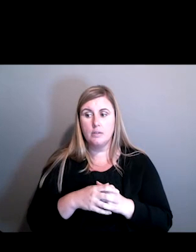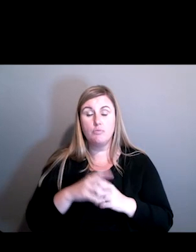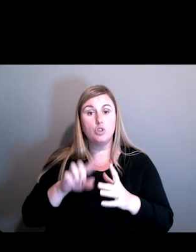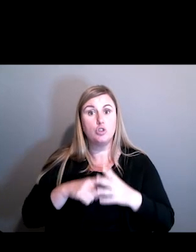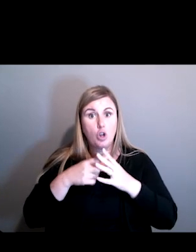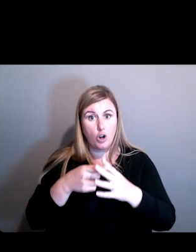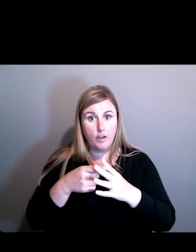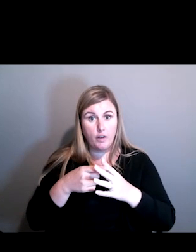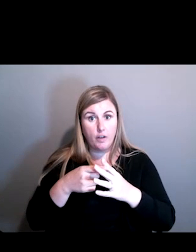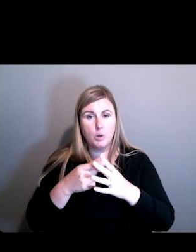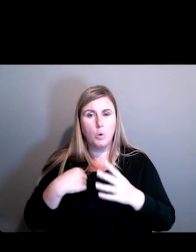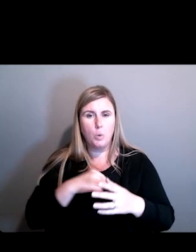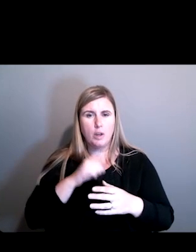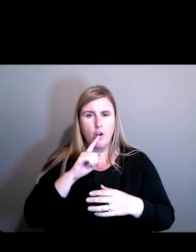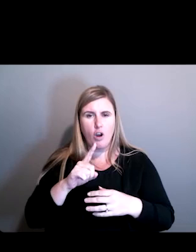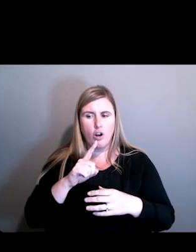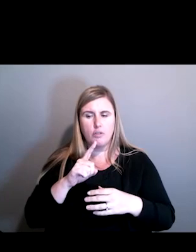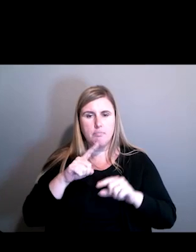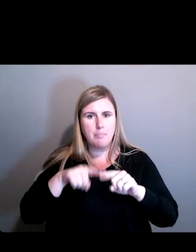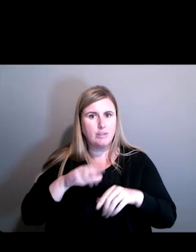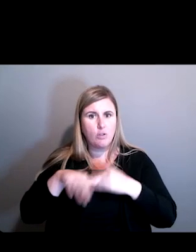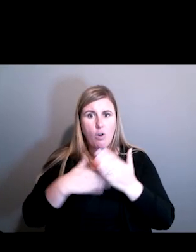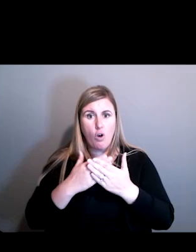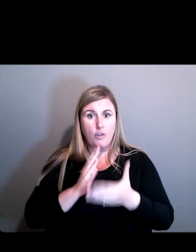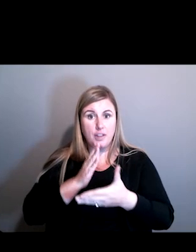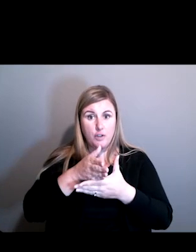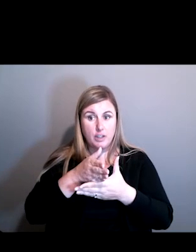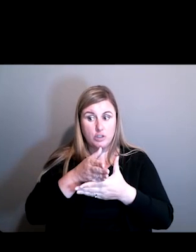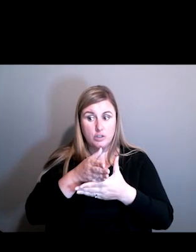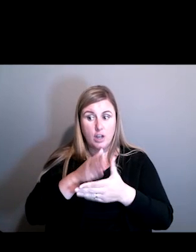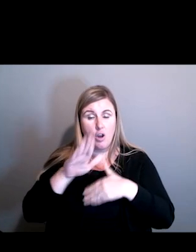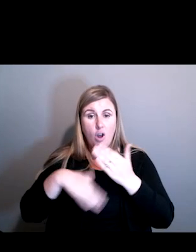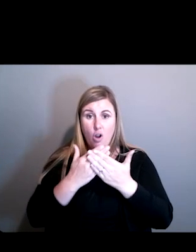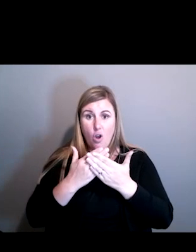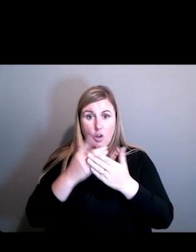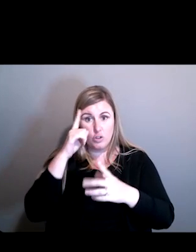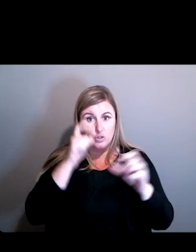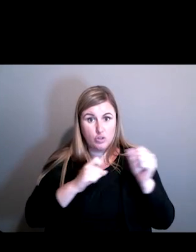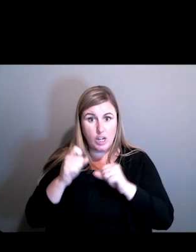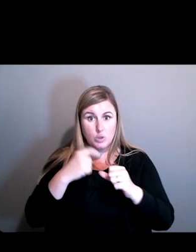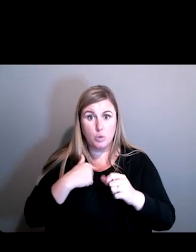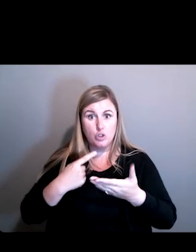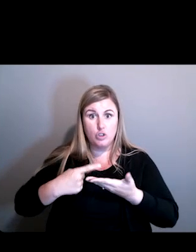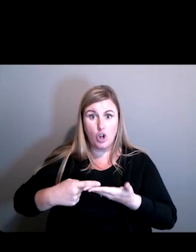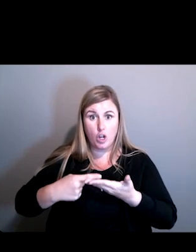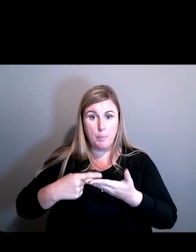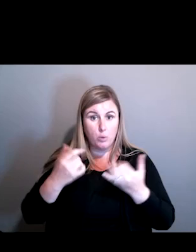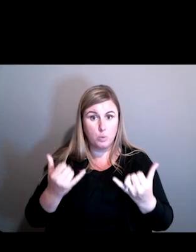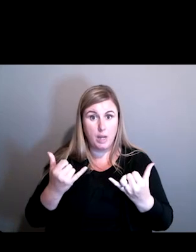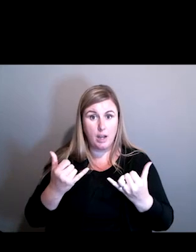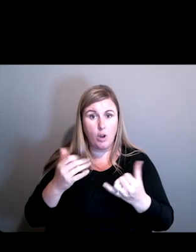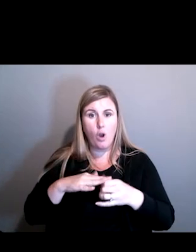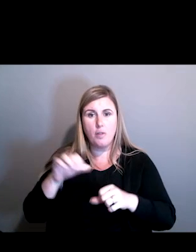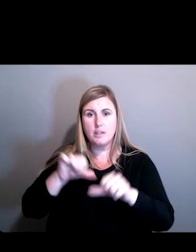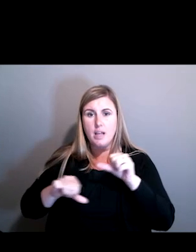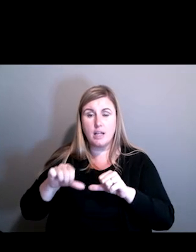To start off, we are basing all of our interventions and all the strategies that we're talking on today on